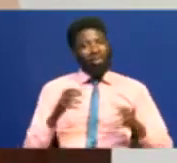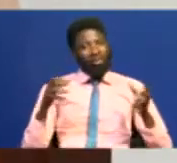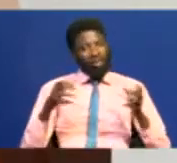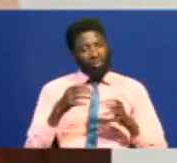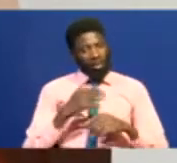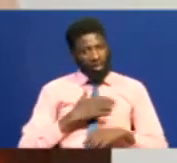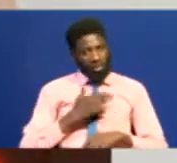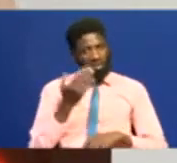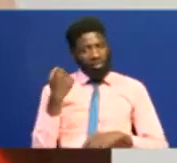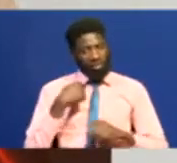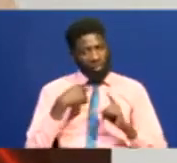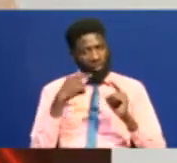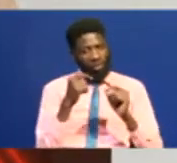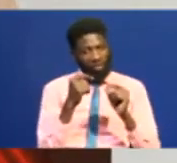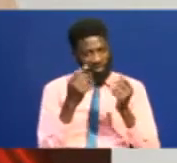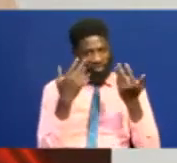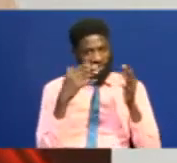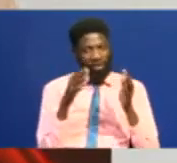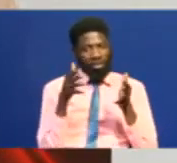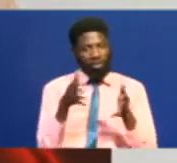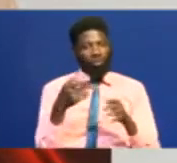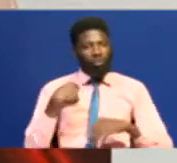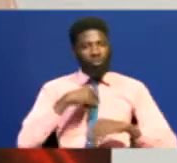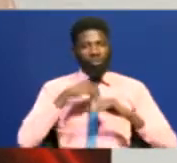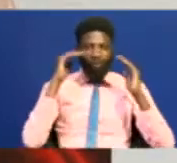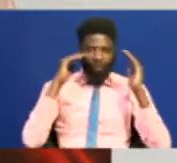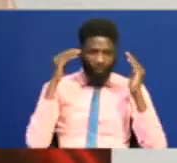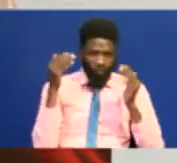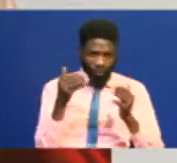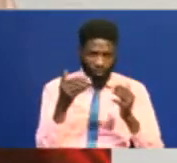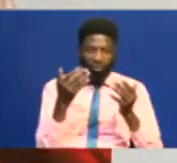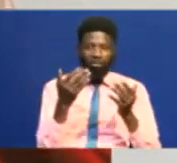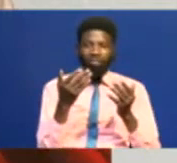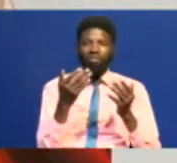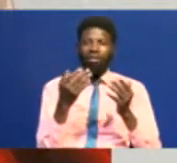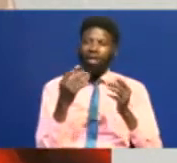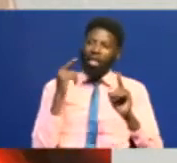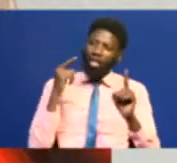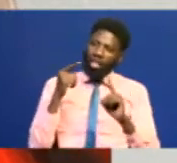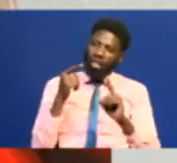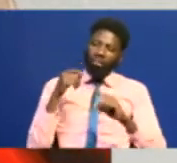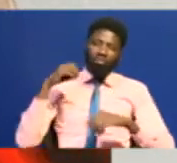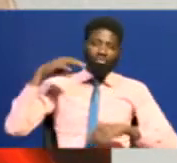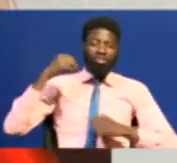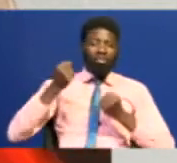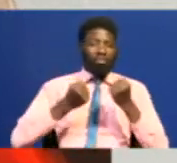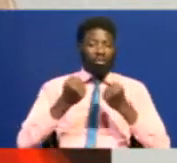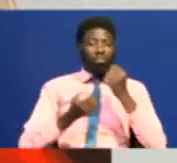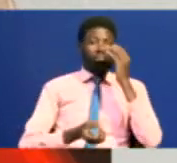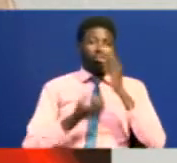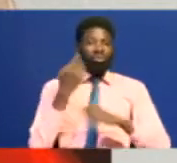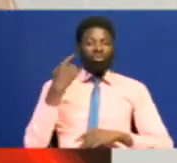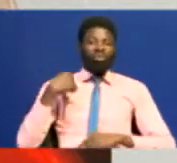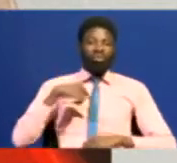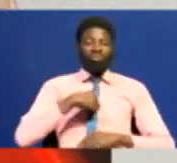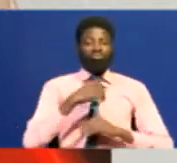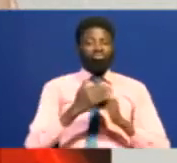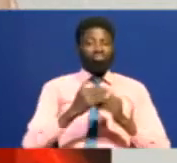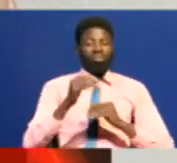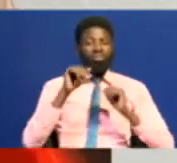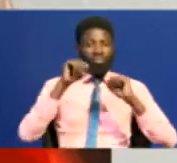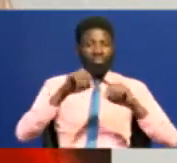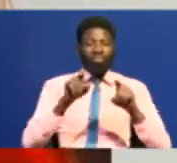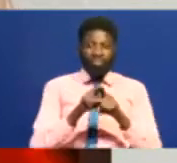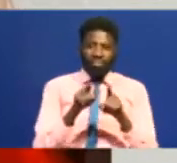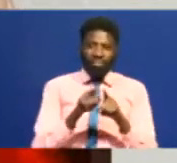mentioned before, we're currently focusing on rolling out EV fleets. Okay. So this is going to enable us to, you know, rent